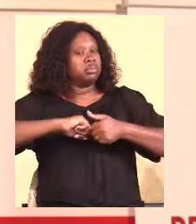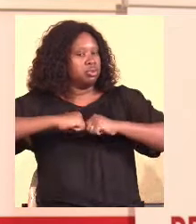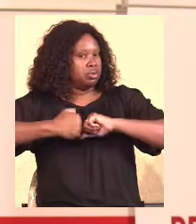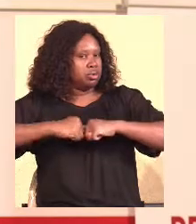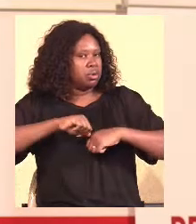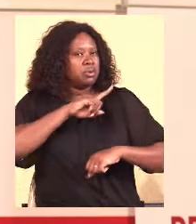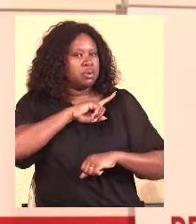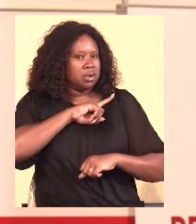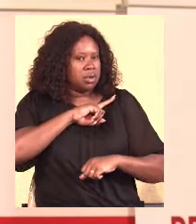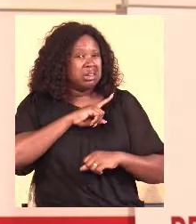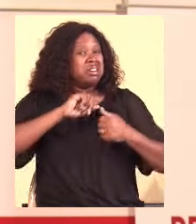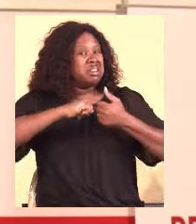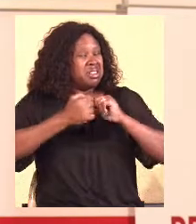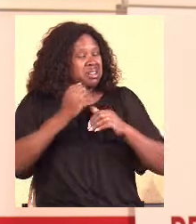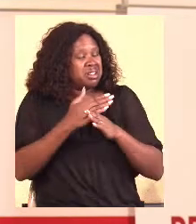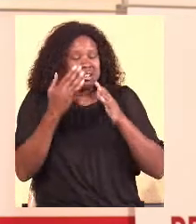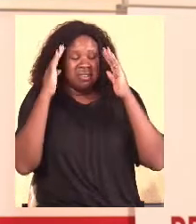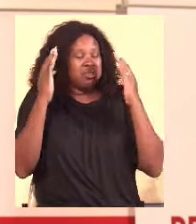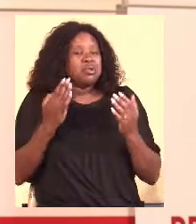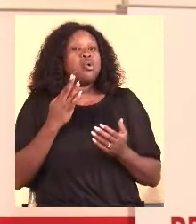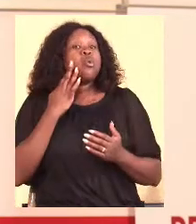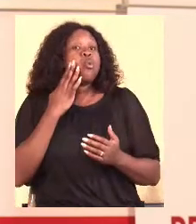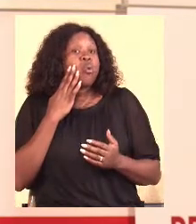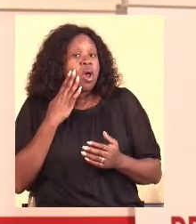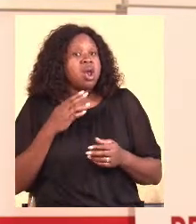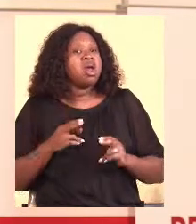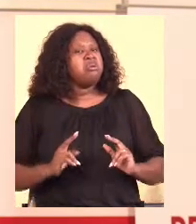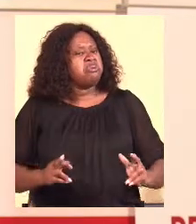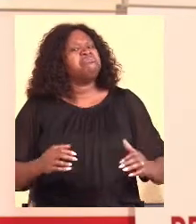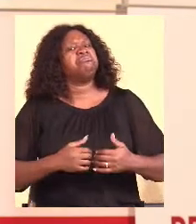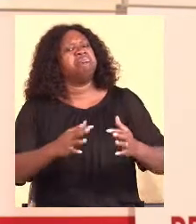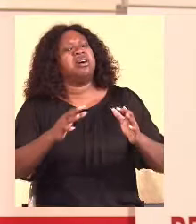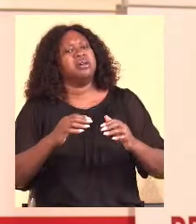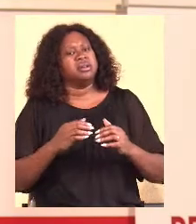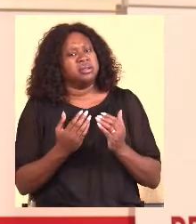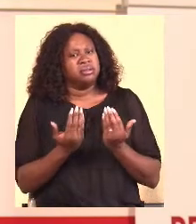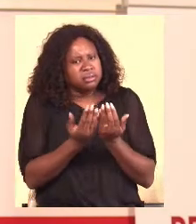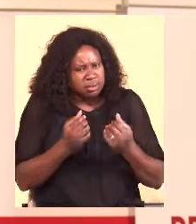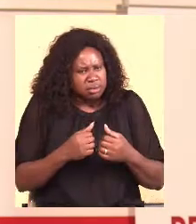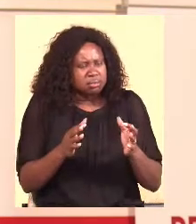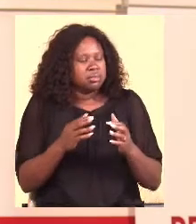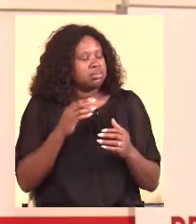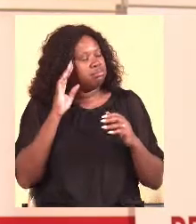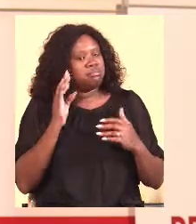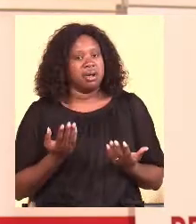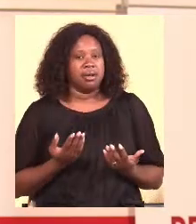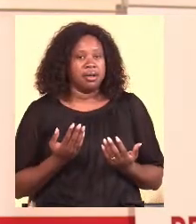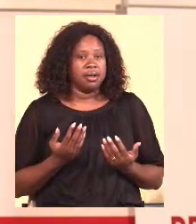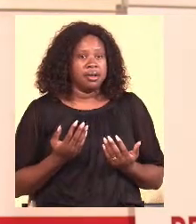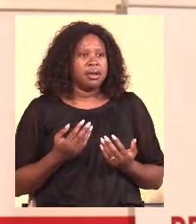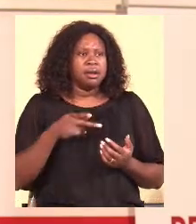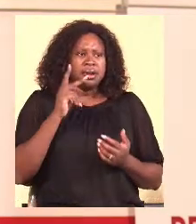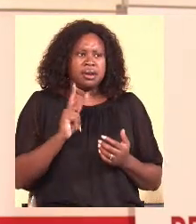because of the uncertainty of when normalcy will return. A challenge also because